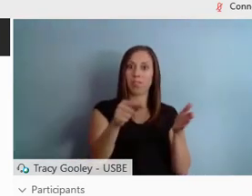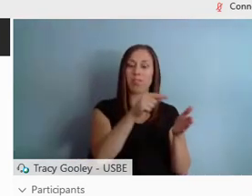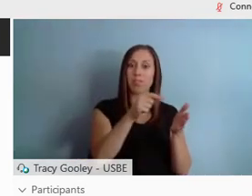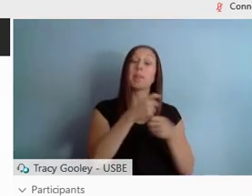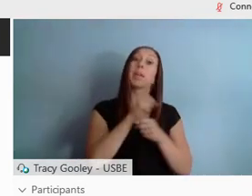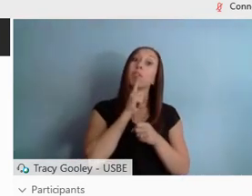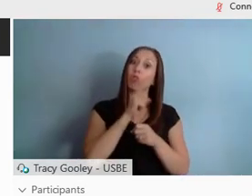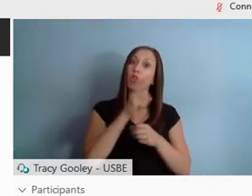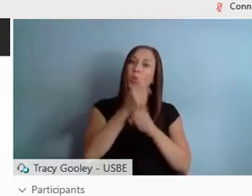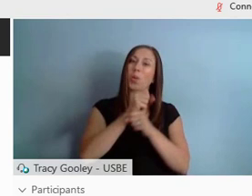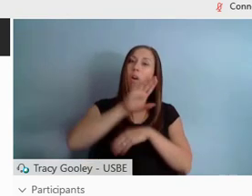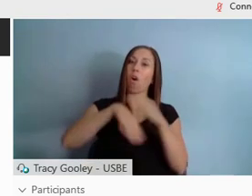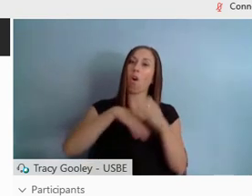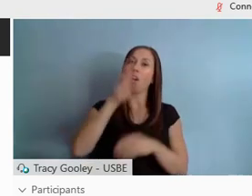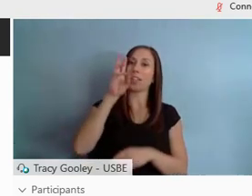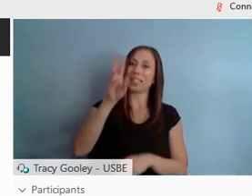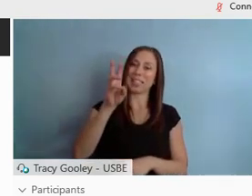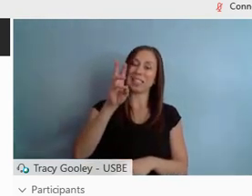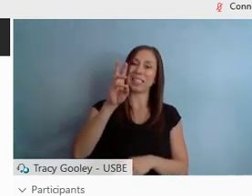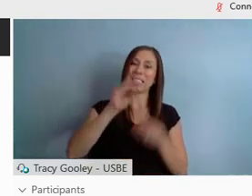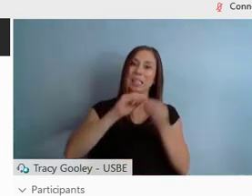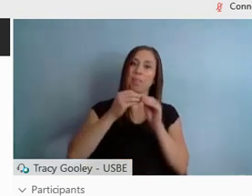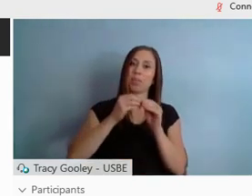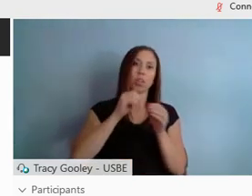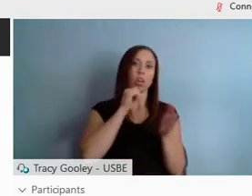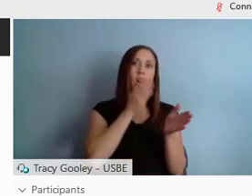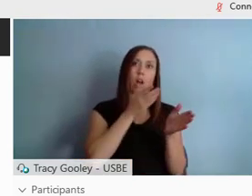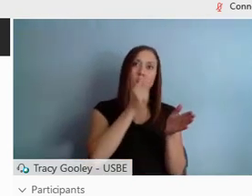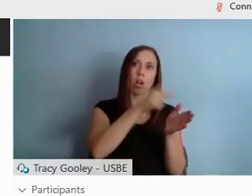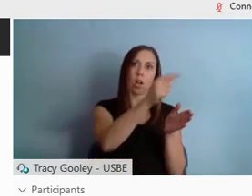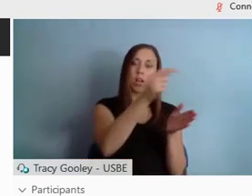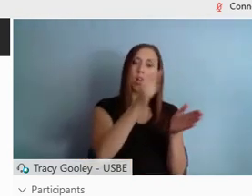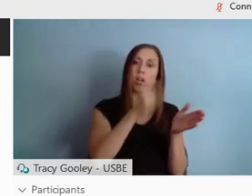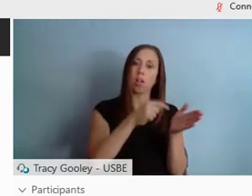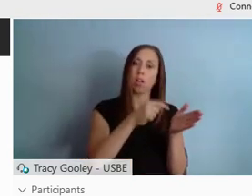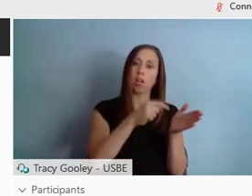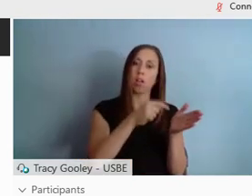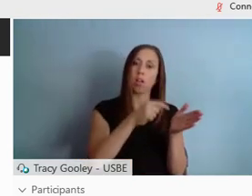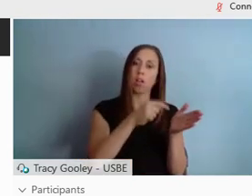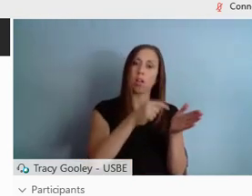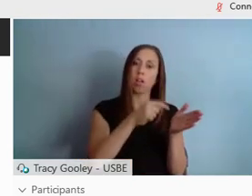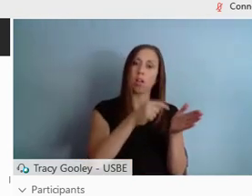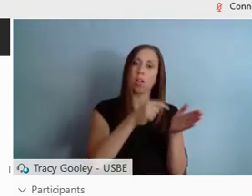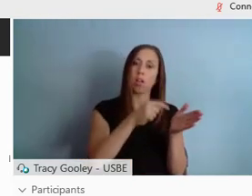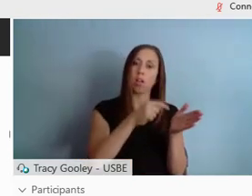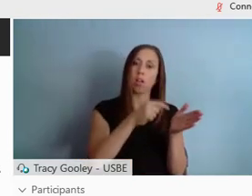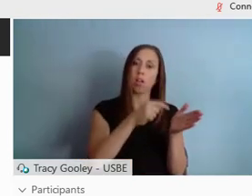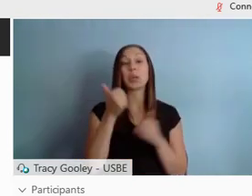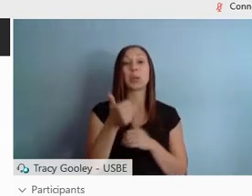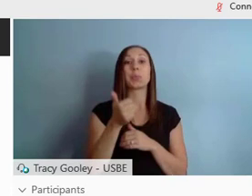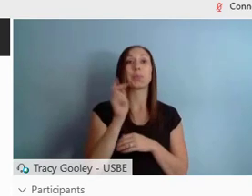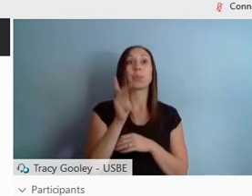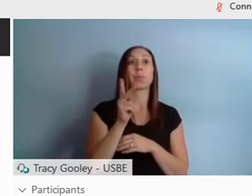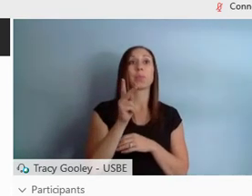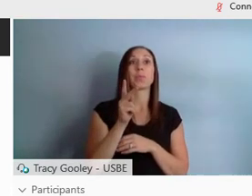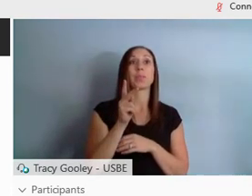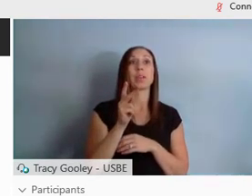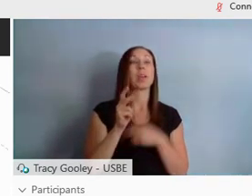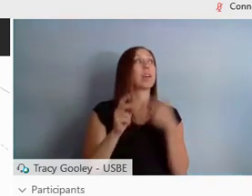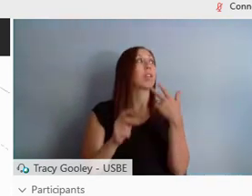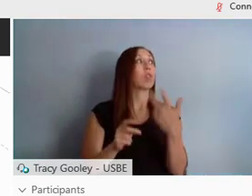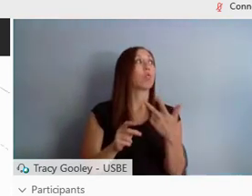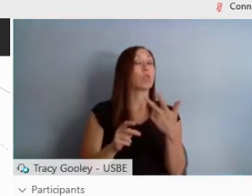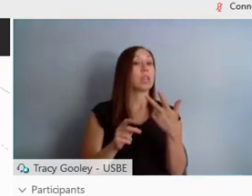numbers, but do it in a random order from what you see in the material sheet. So those are our first